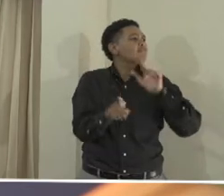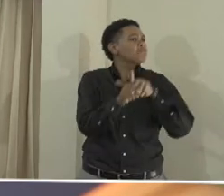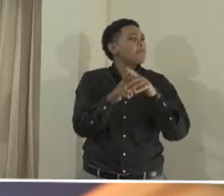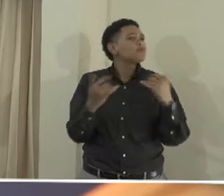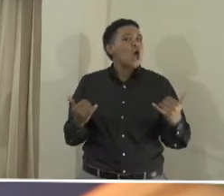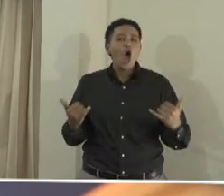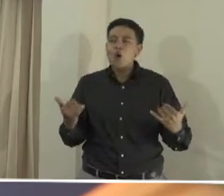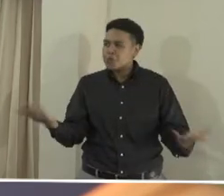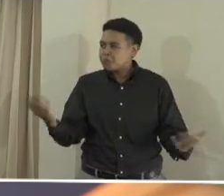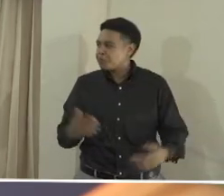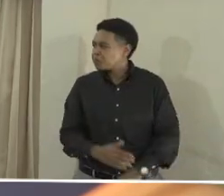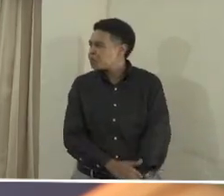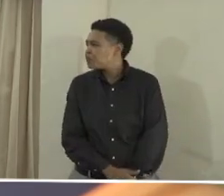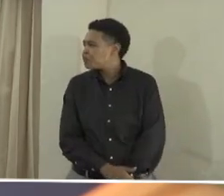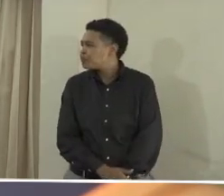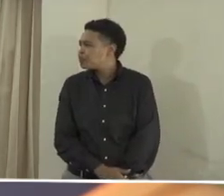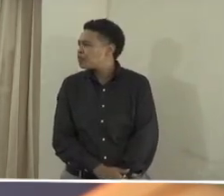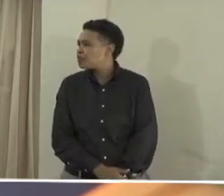now.